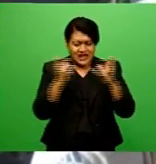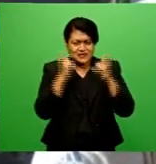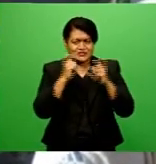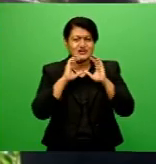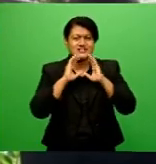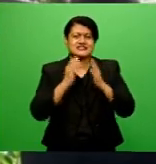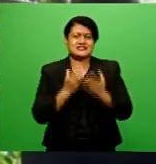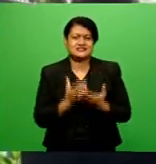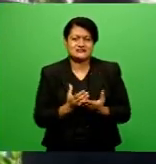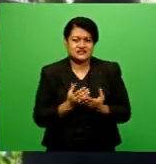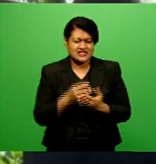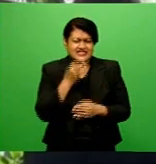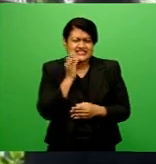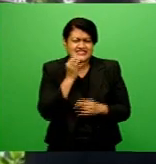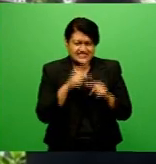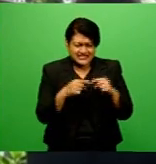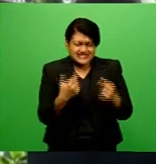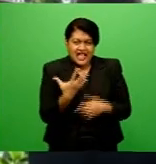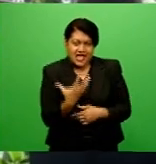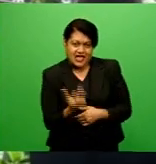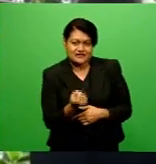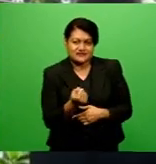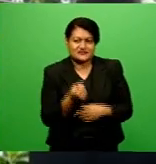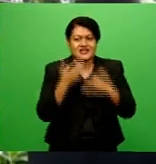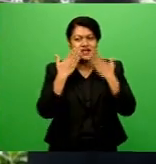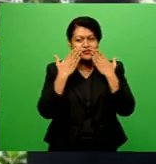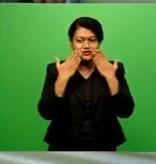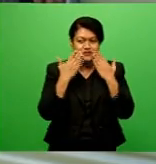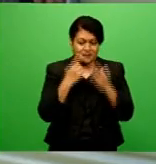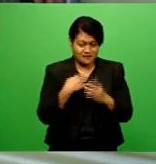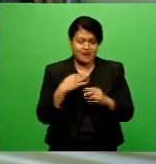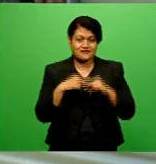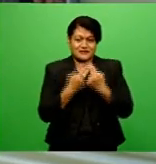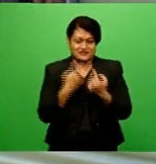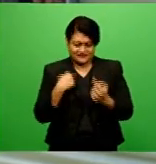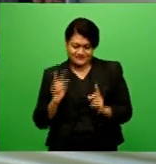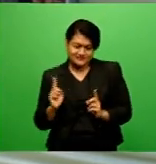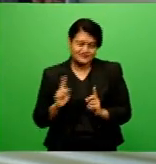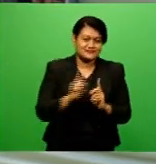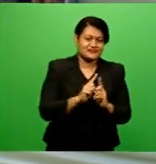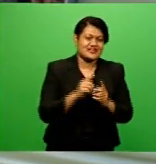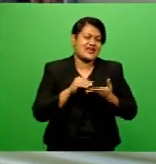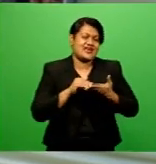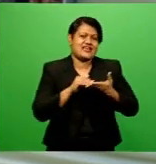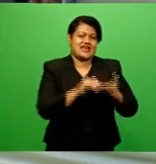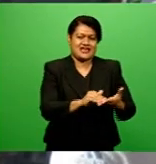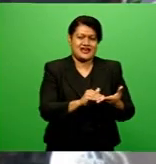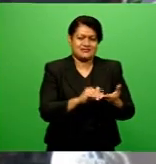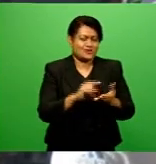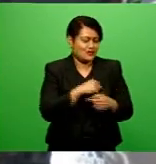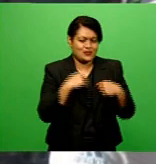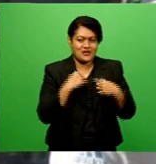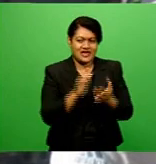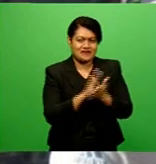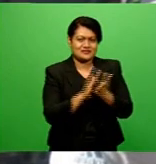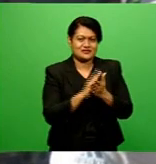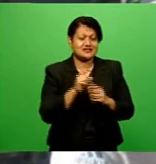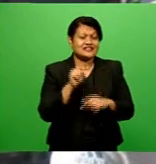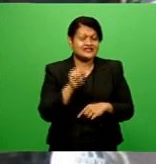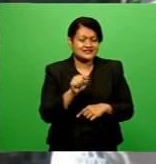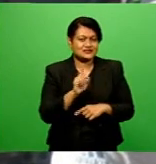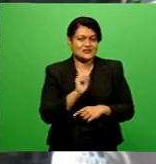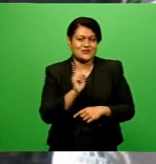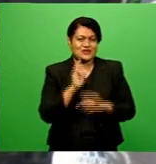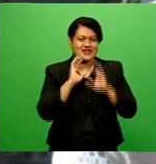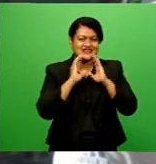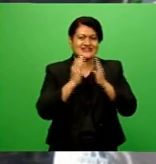they had, my family and I had to step in to help, and I am glad we are not the only ones. This is what Christmas is all